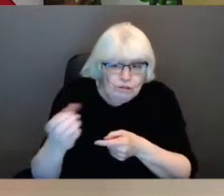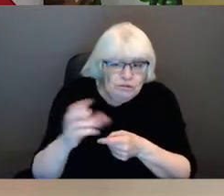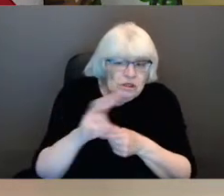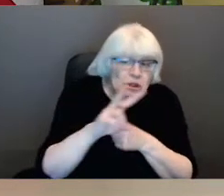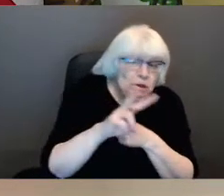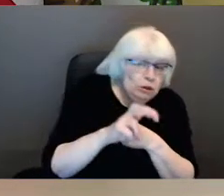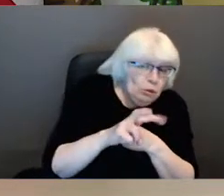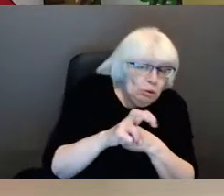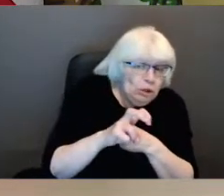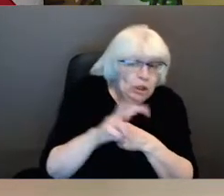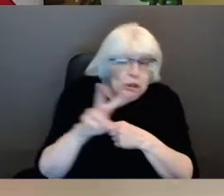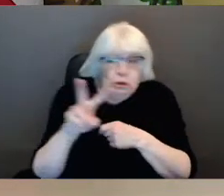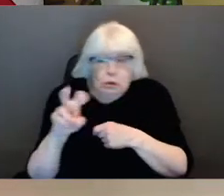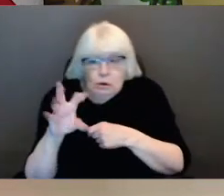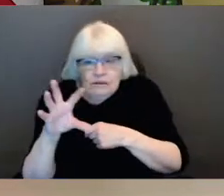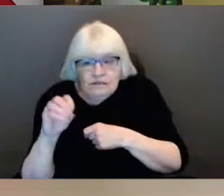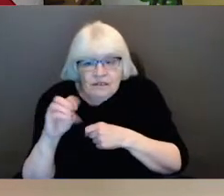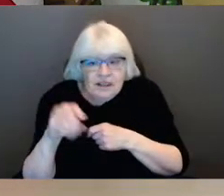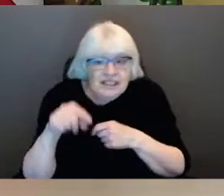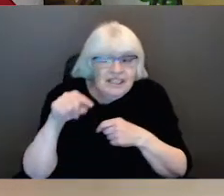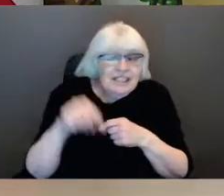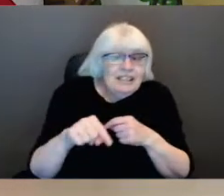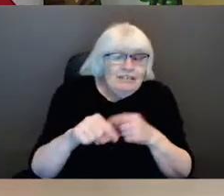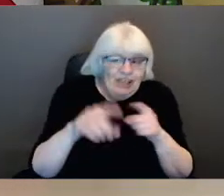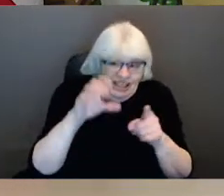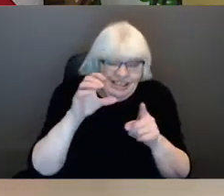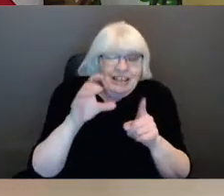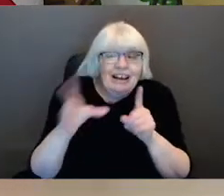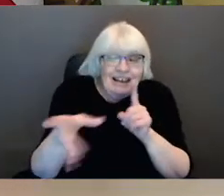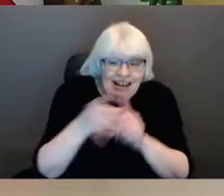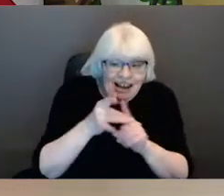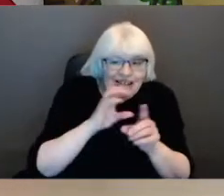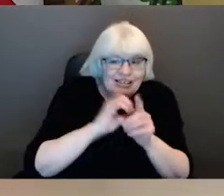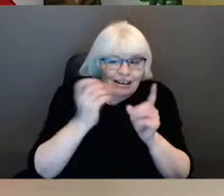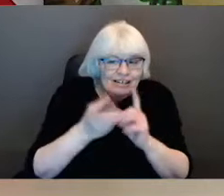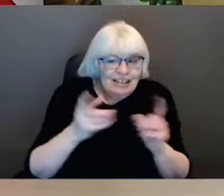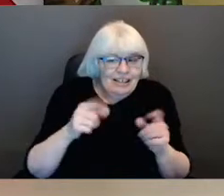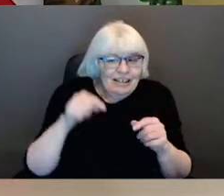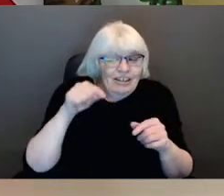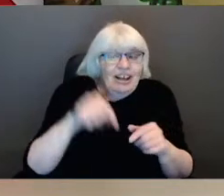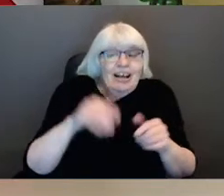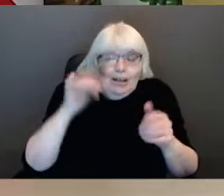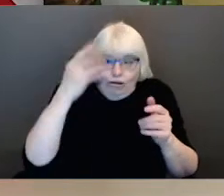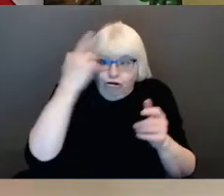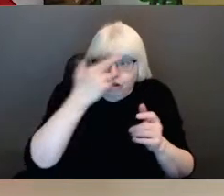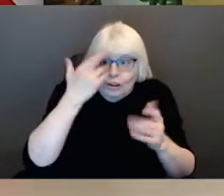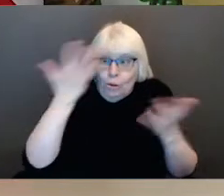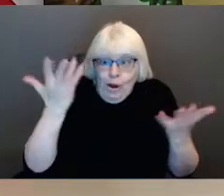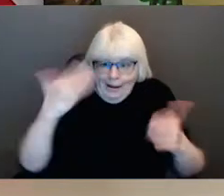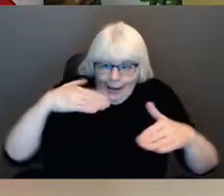cases identified just at the points of entry. And with each of those cases,